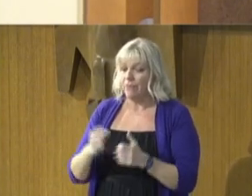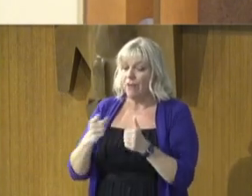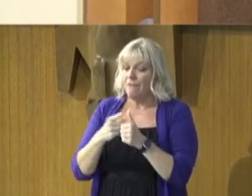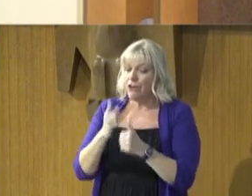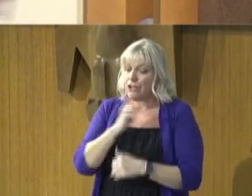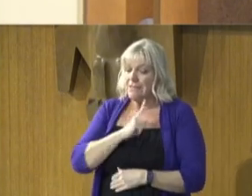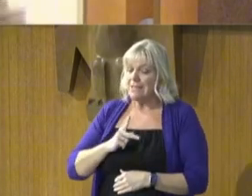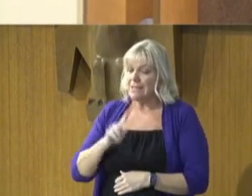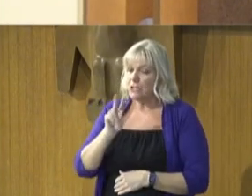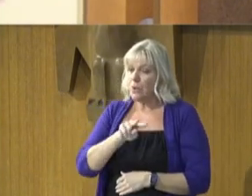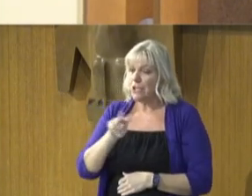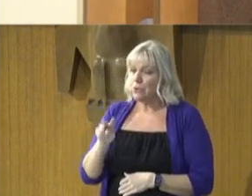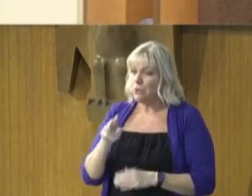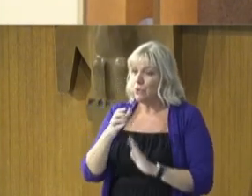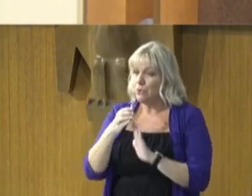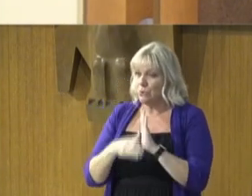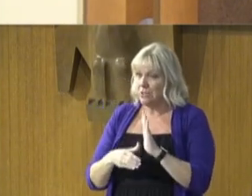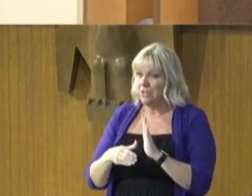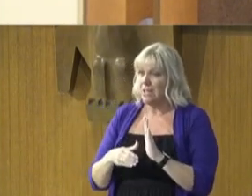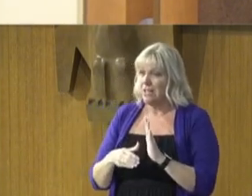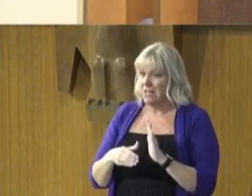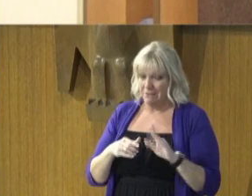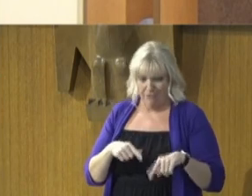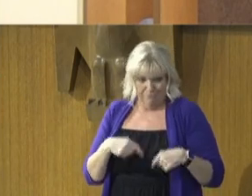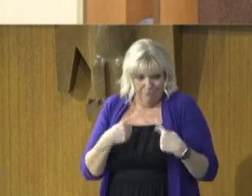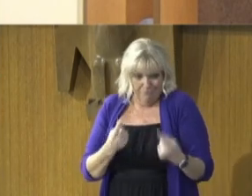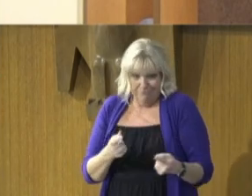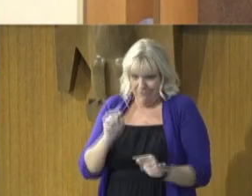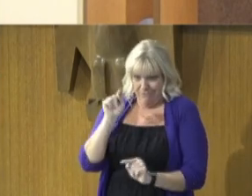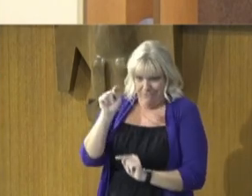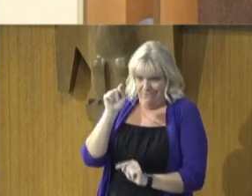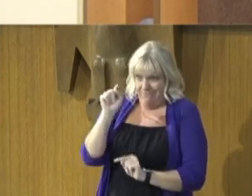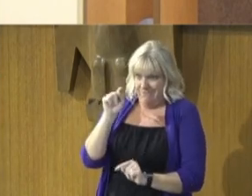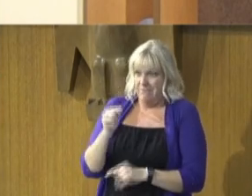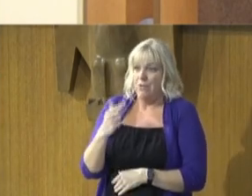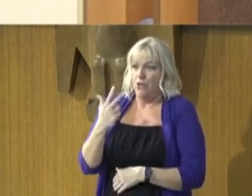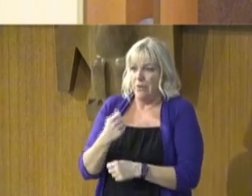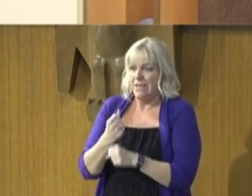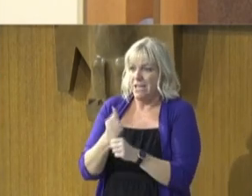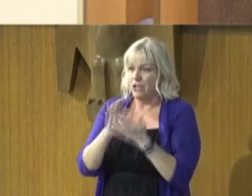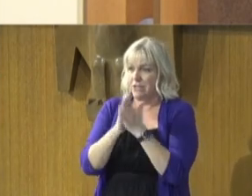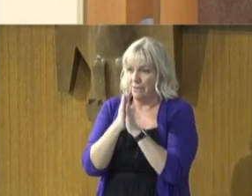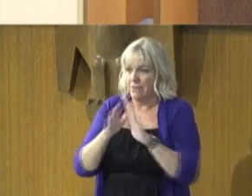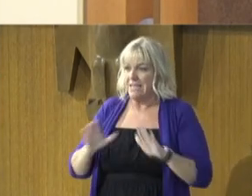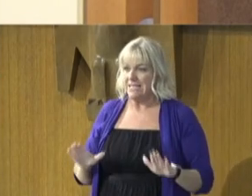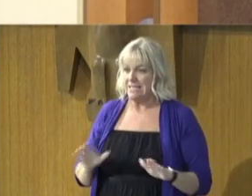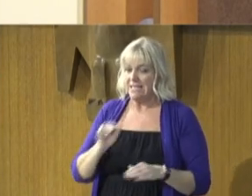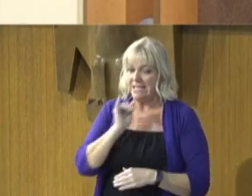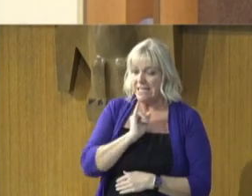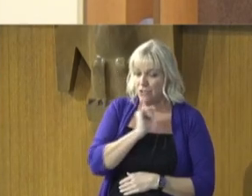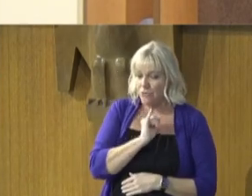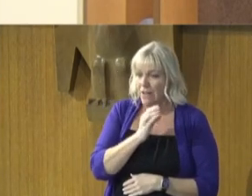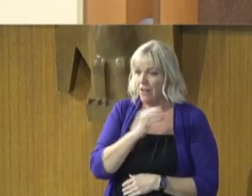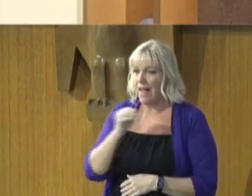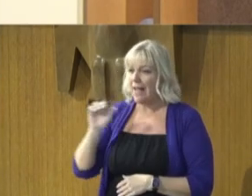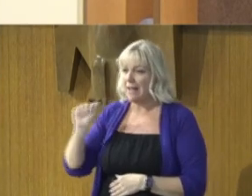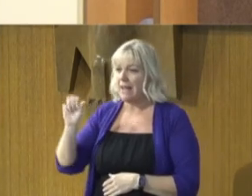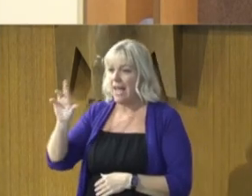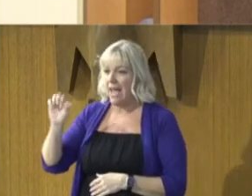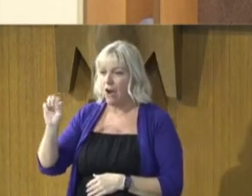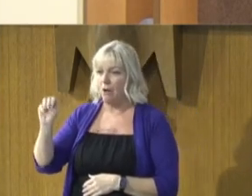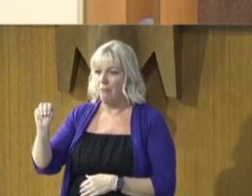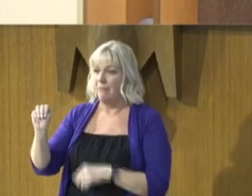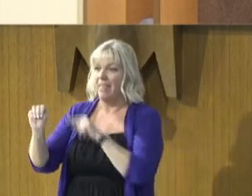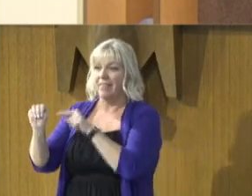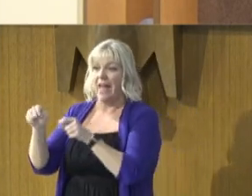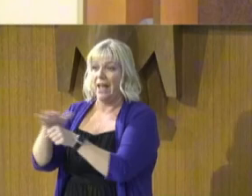there has been 3 years of peace between Israel and Aram, a region in modern-day